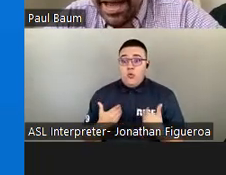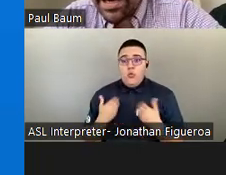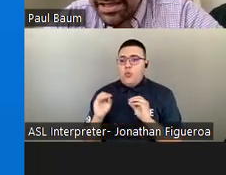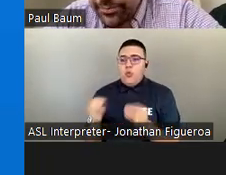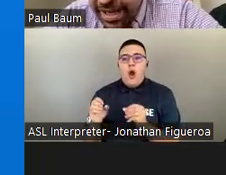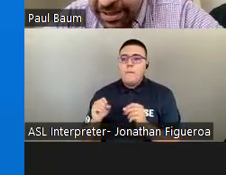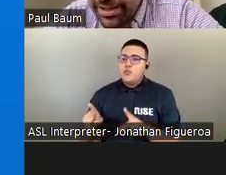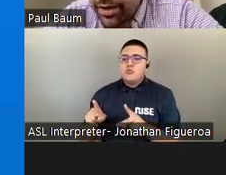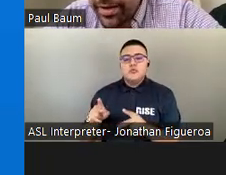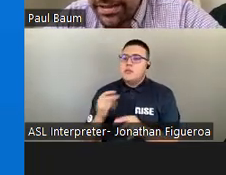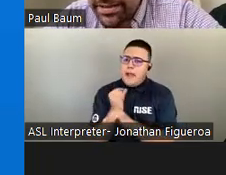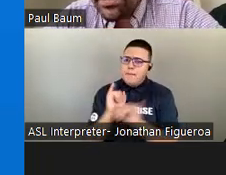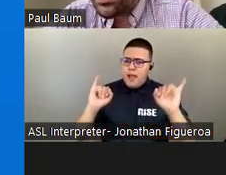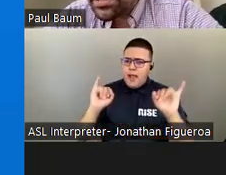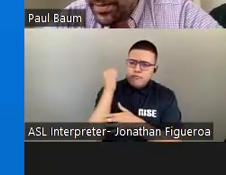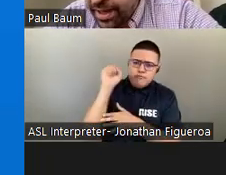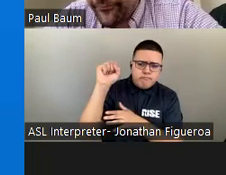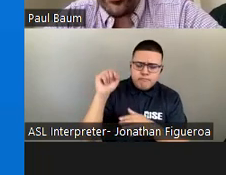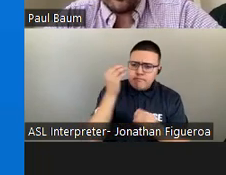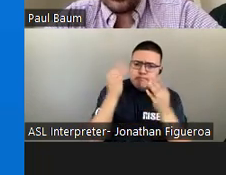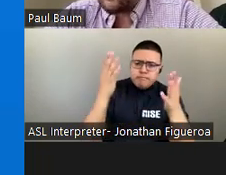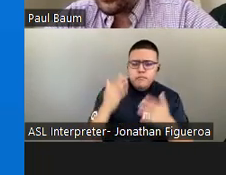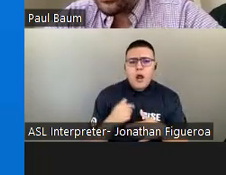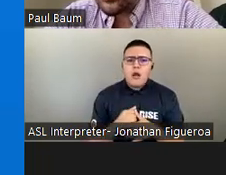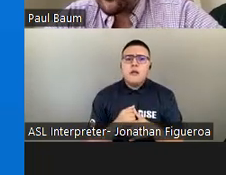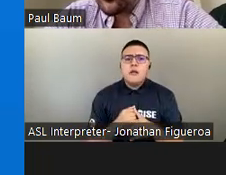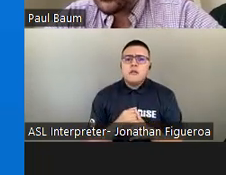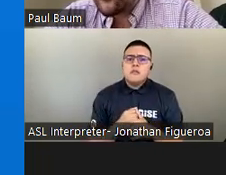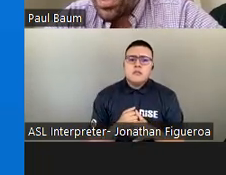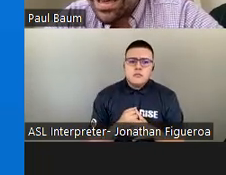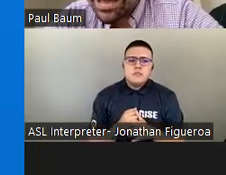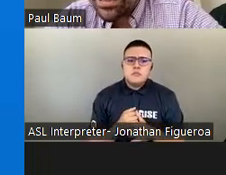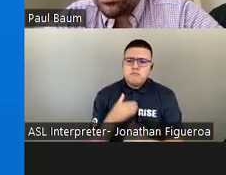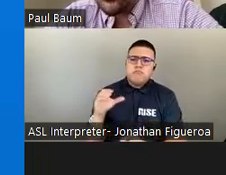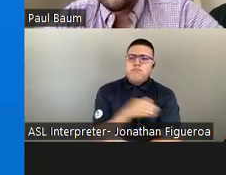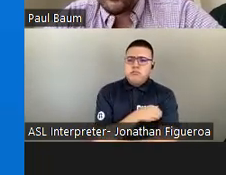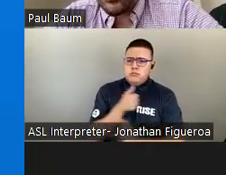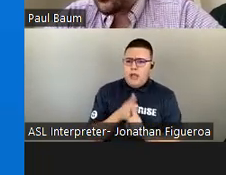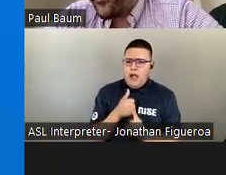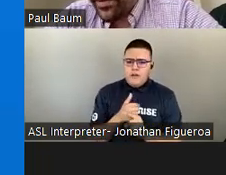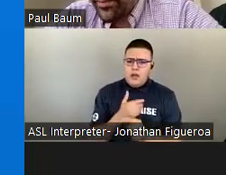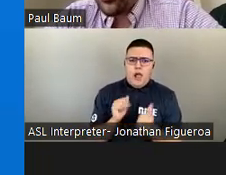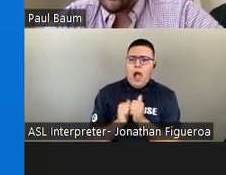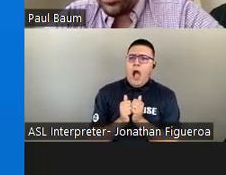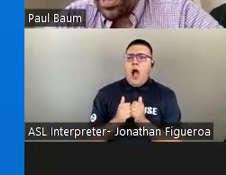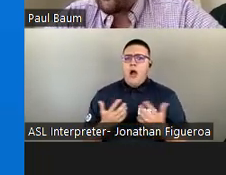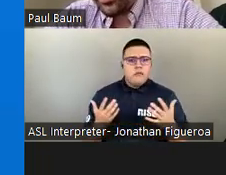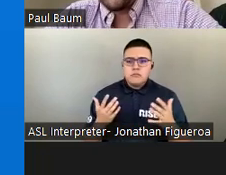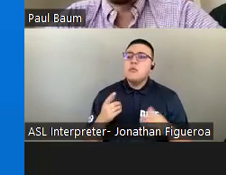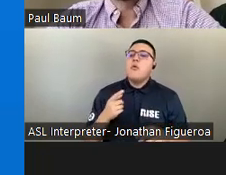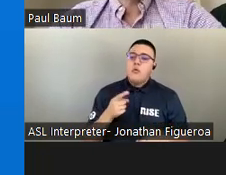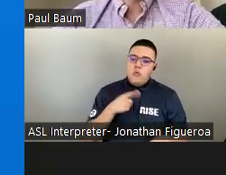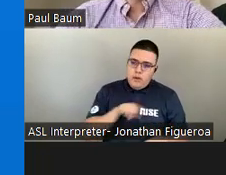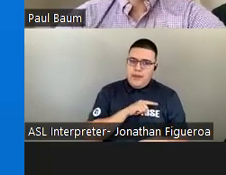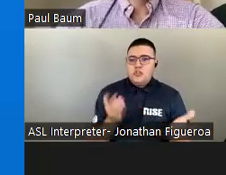to act independently always, to speak up for themselves. And that's the importance of us speaking up for them and helping